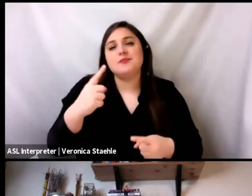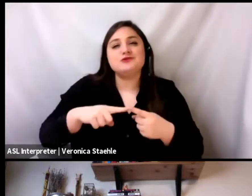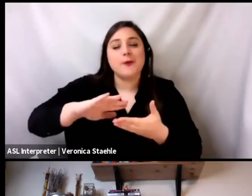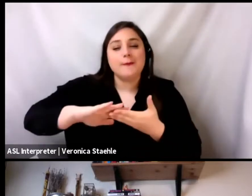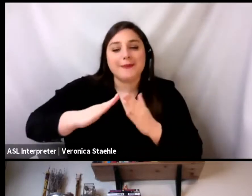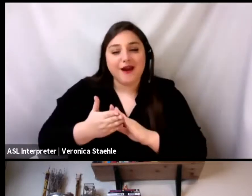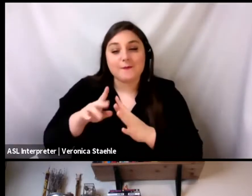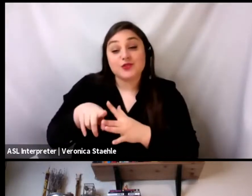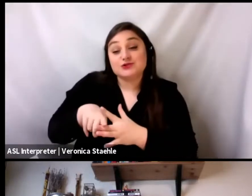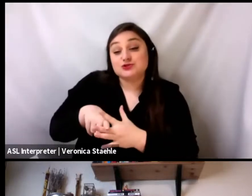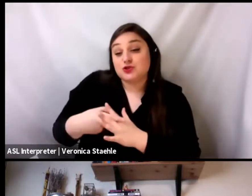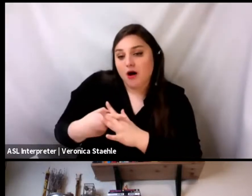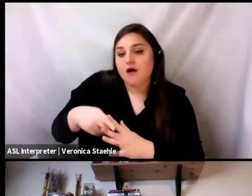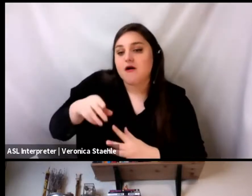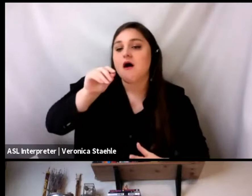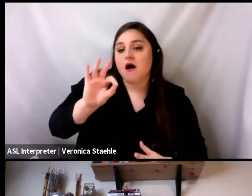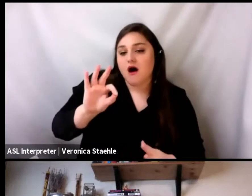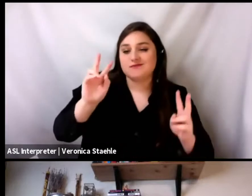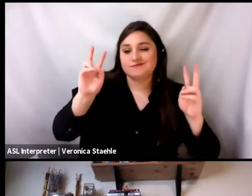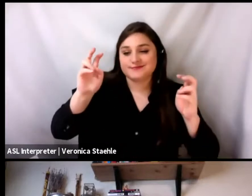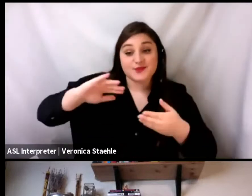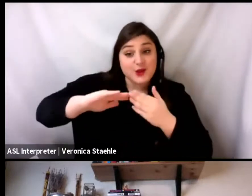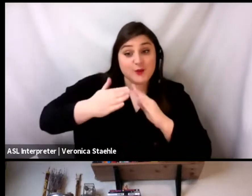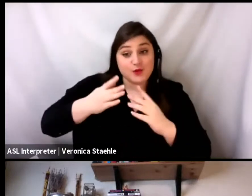statement or a community agreement.